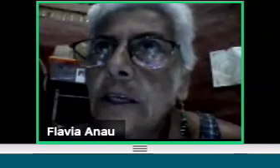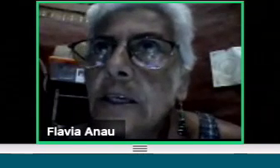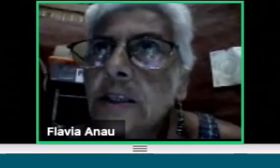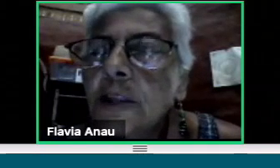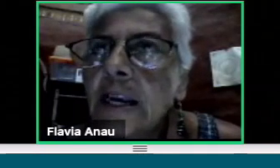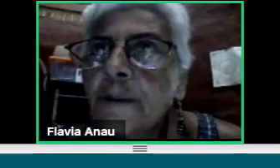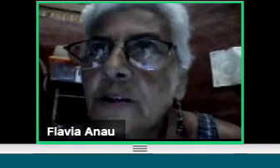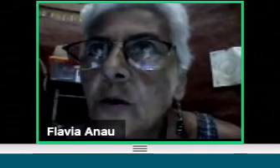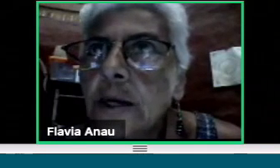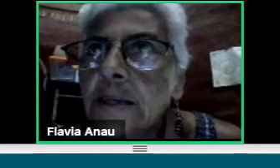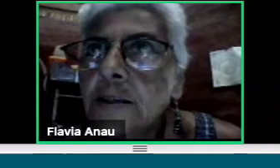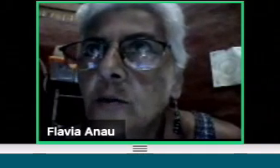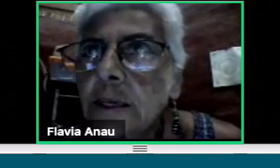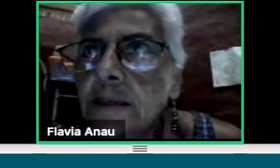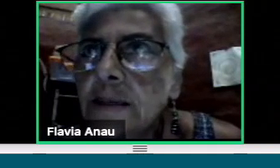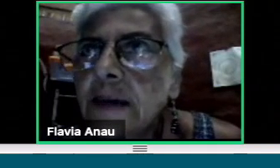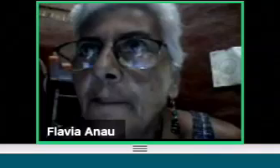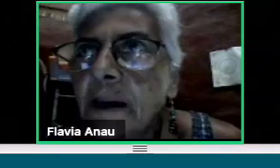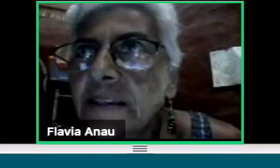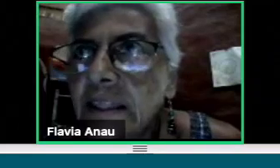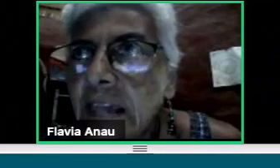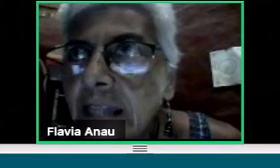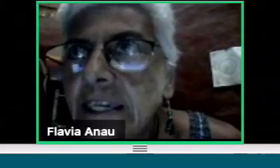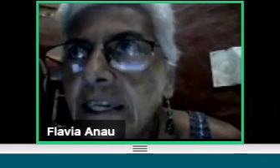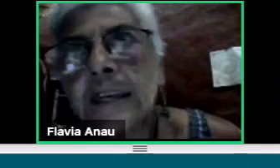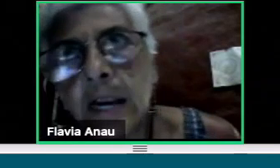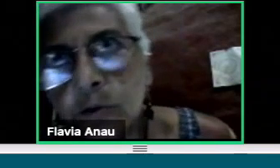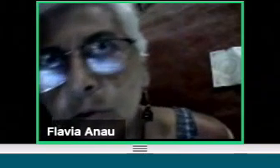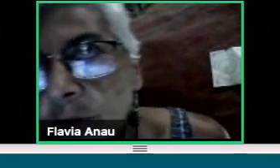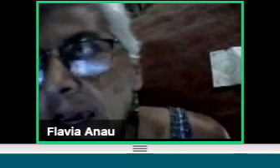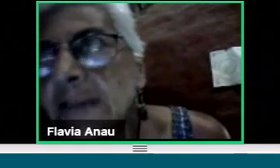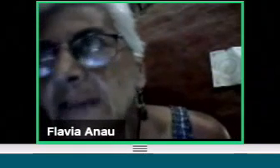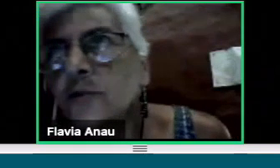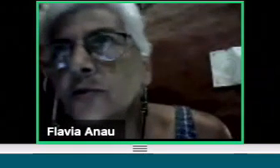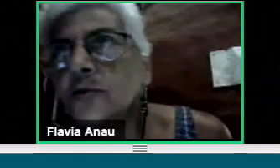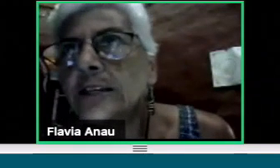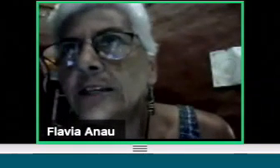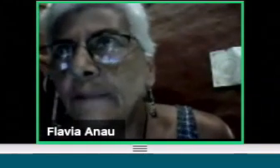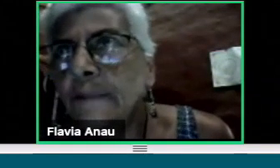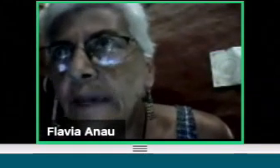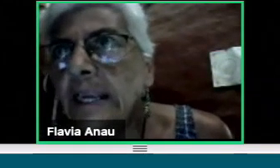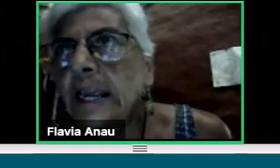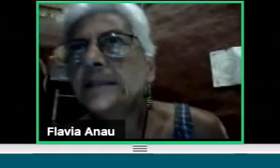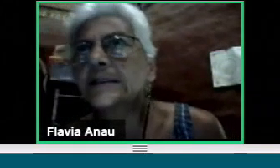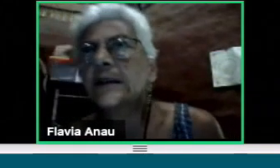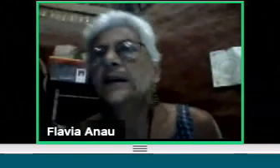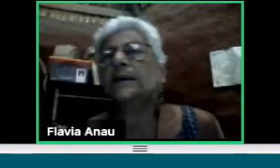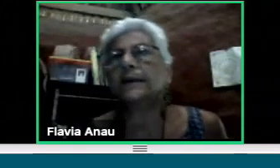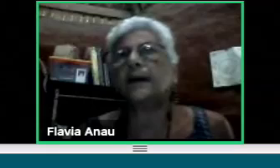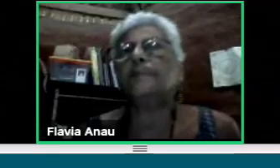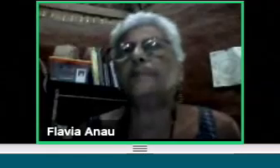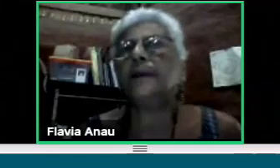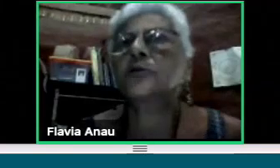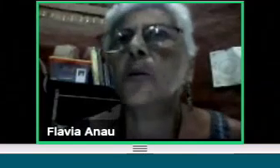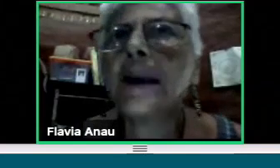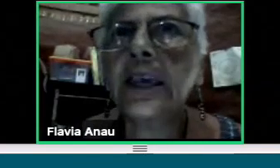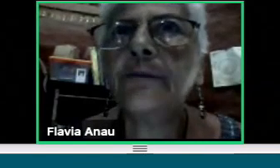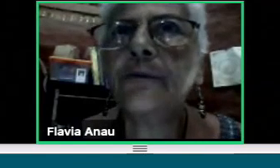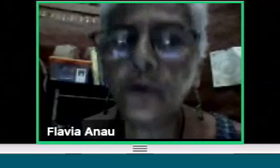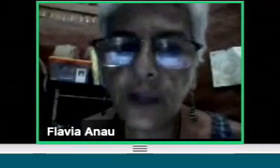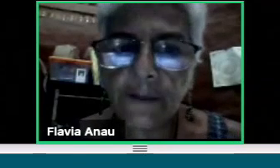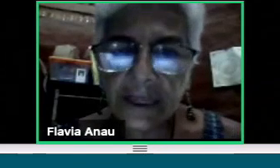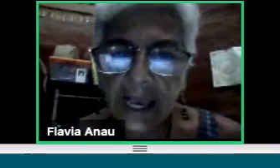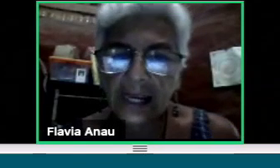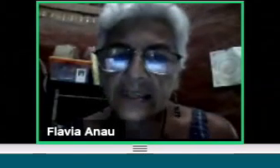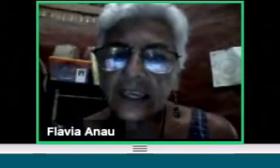and with the participation of disabled people, and in some cases with the families